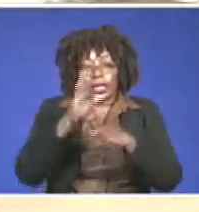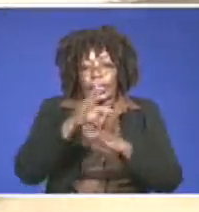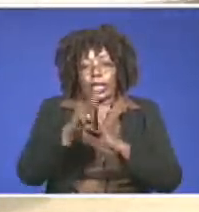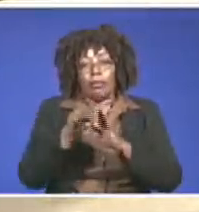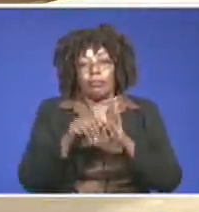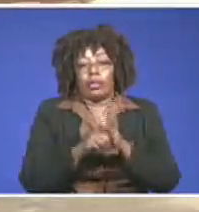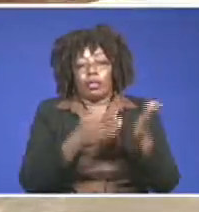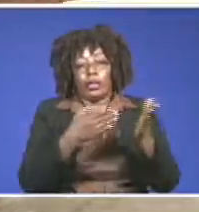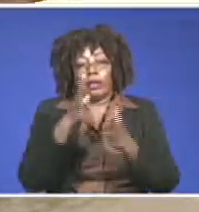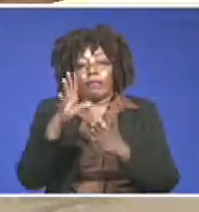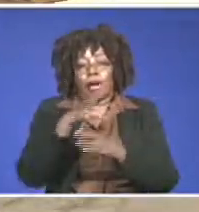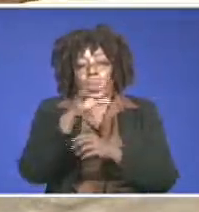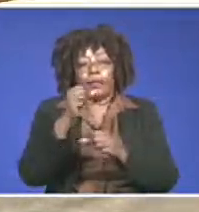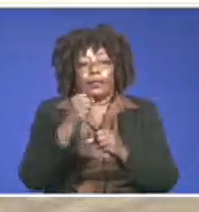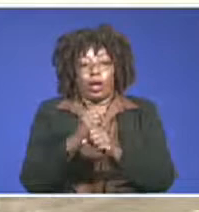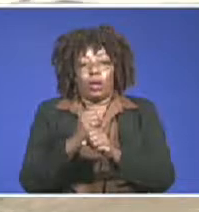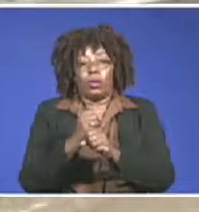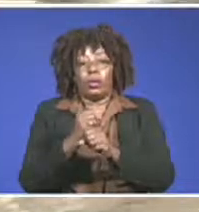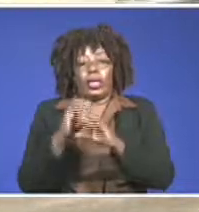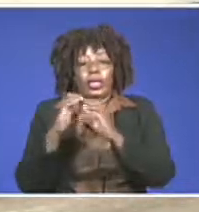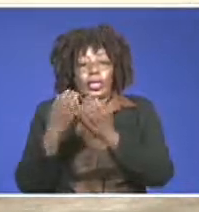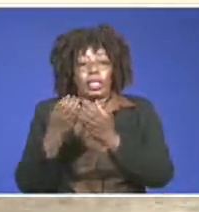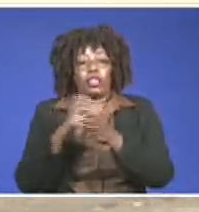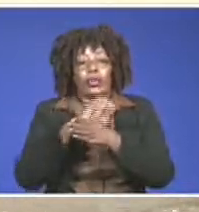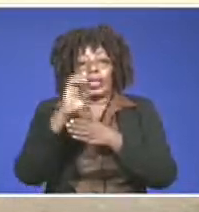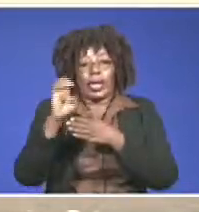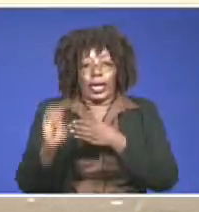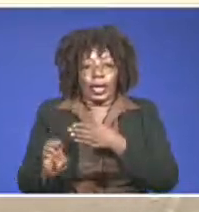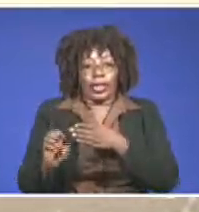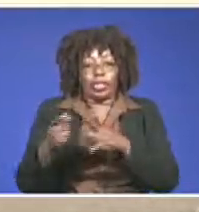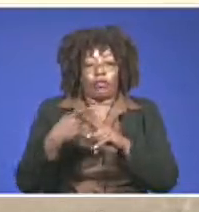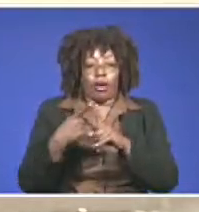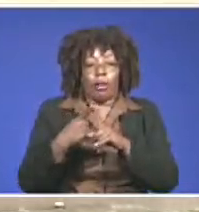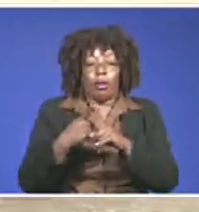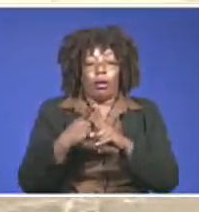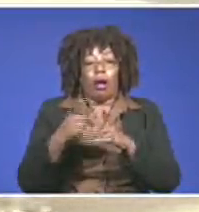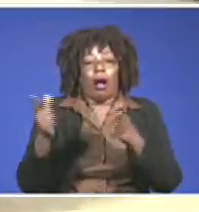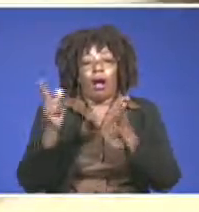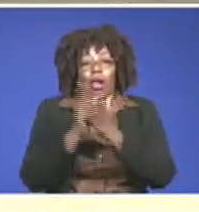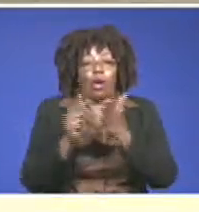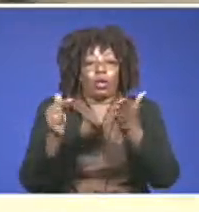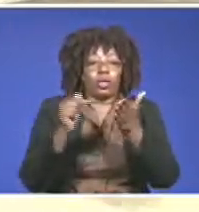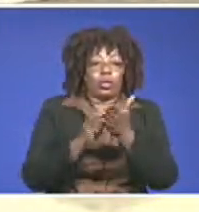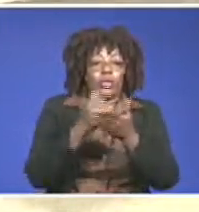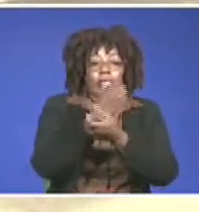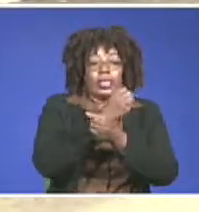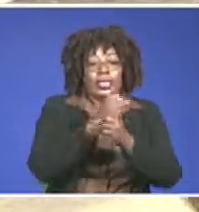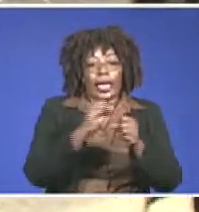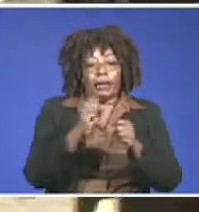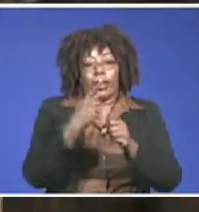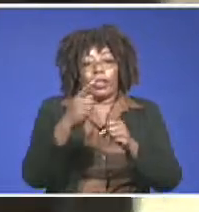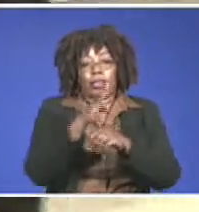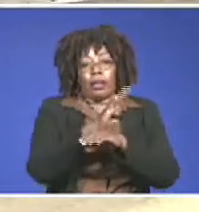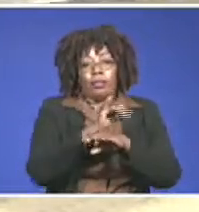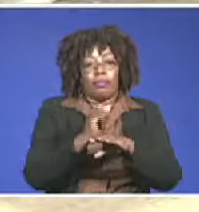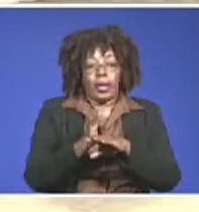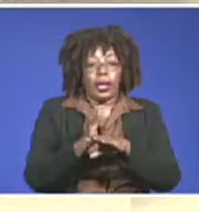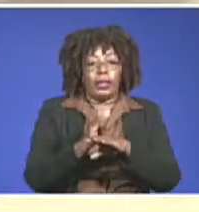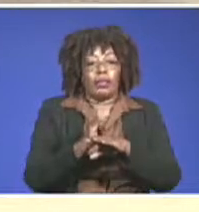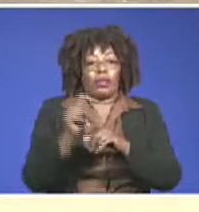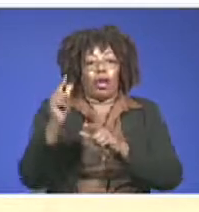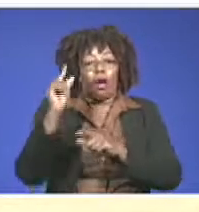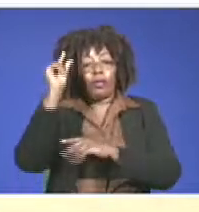bring the five-year-old case to an end. The matter stems from a lawsuit filed by the Save the Base to challenge alleged government